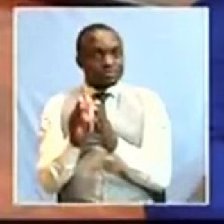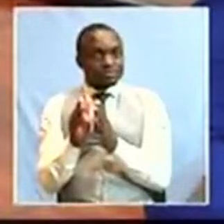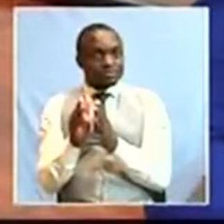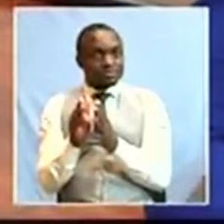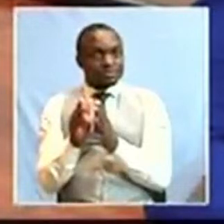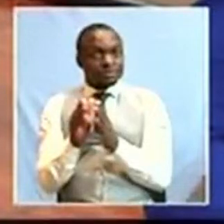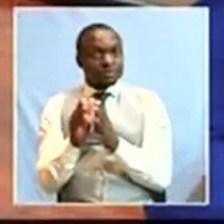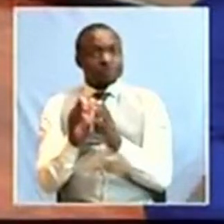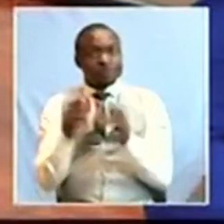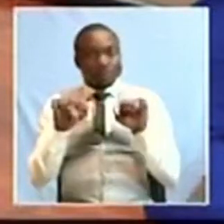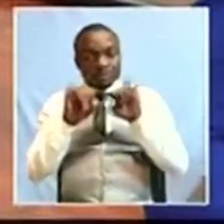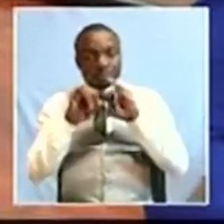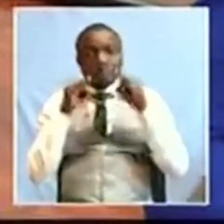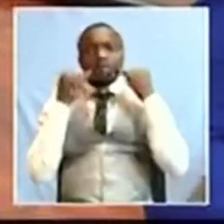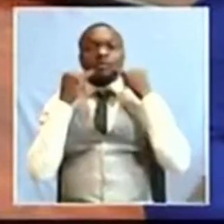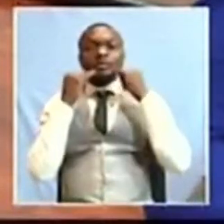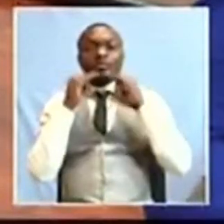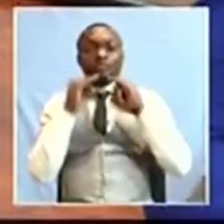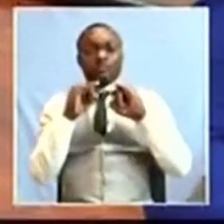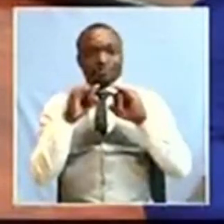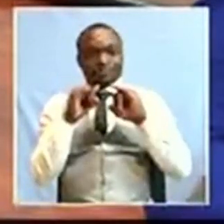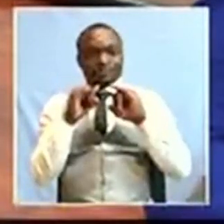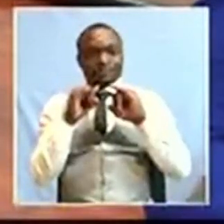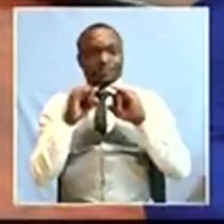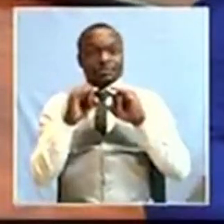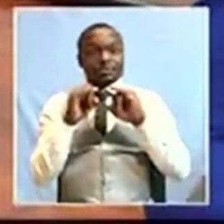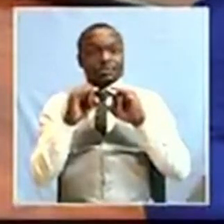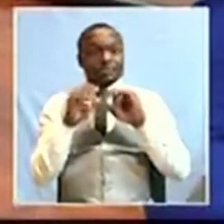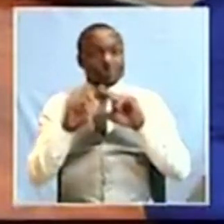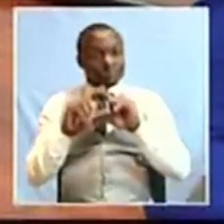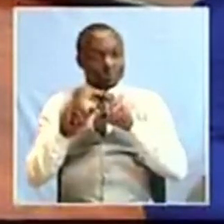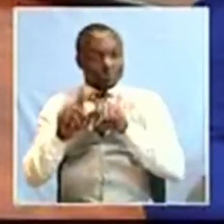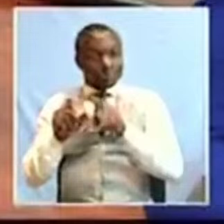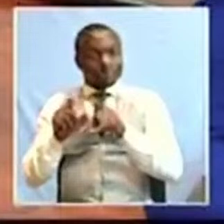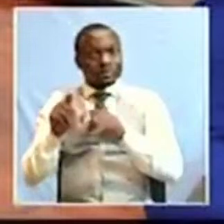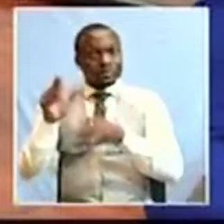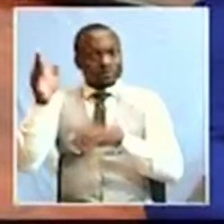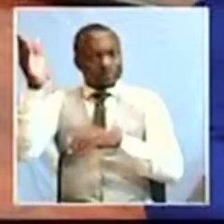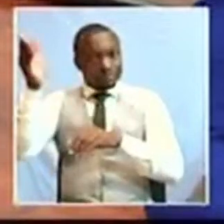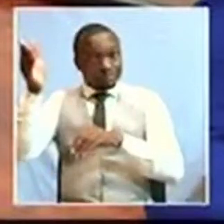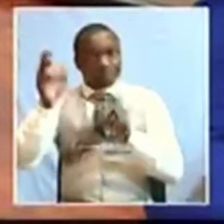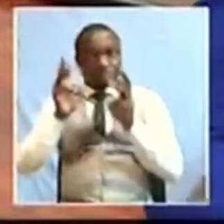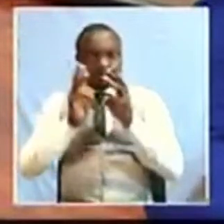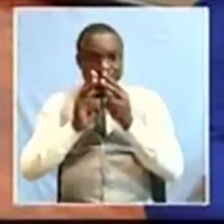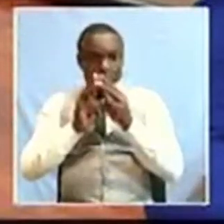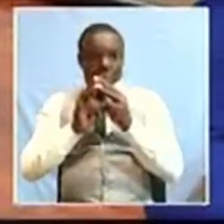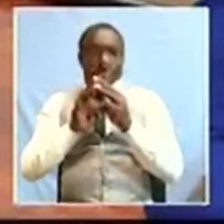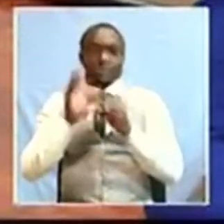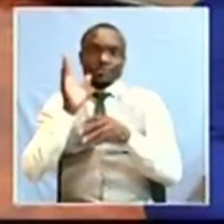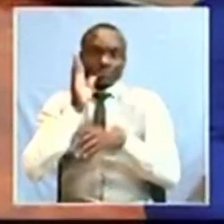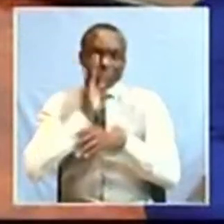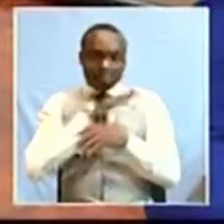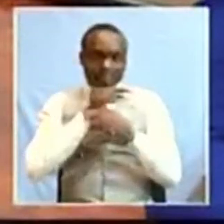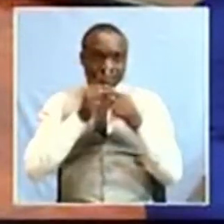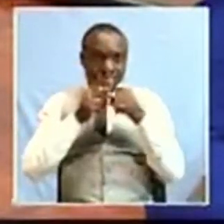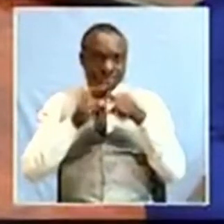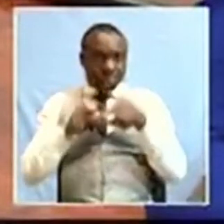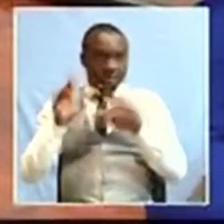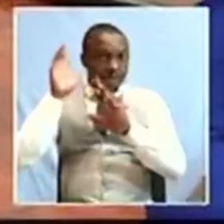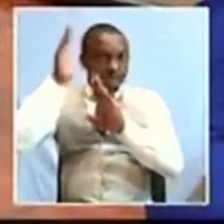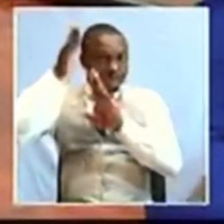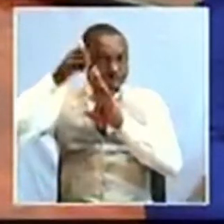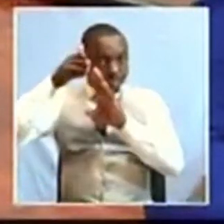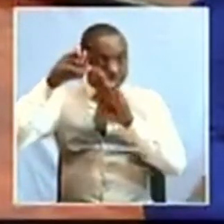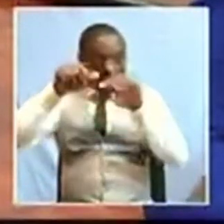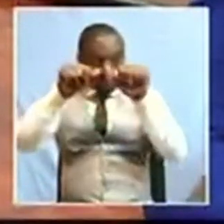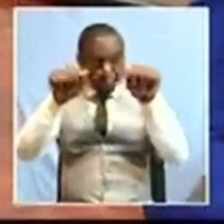cadastral information. A number of sensitization meetings have been held in the target